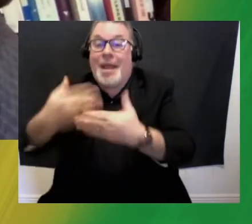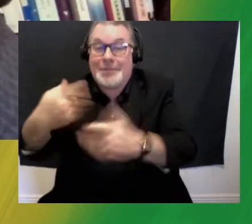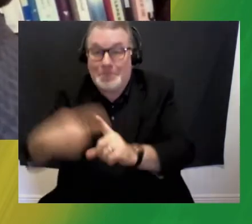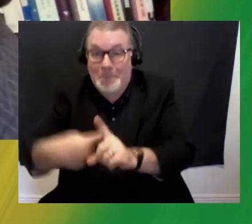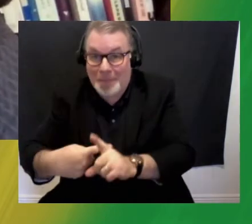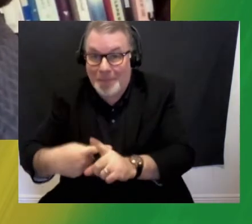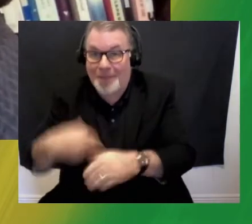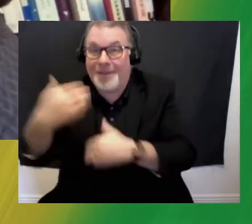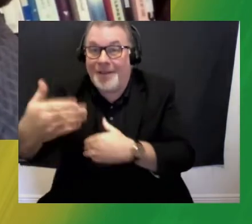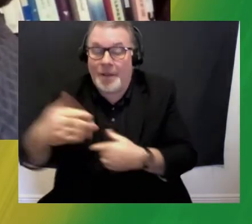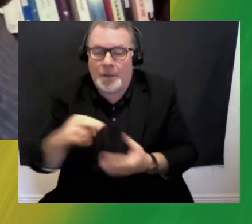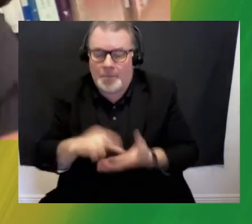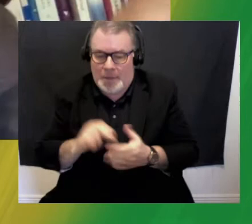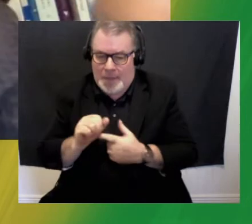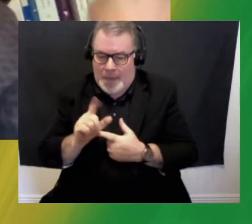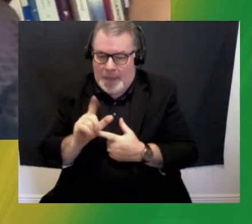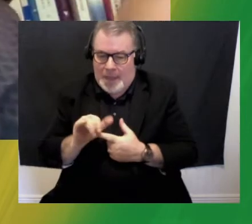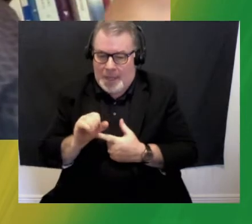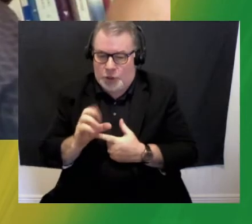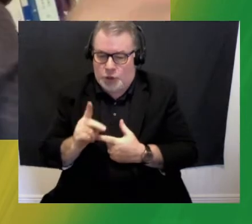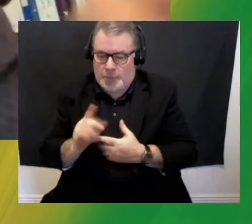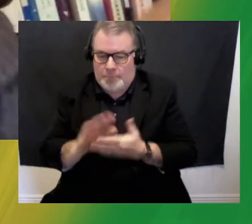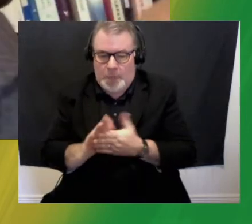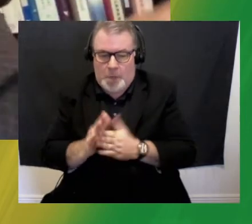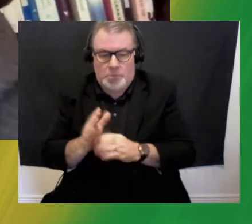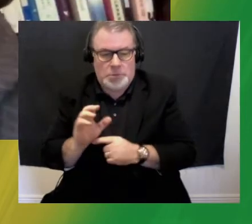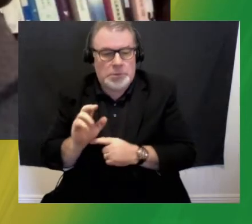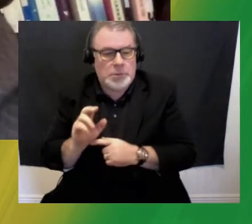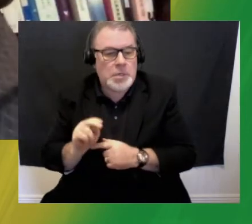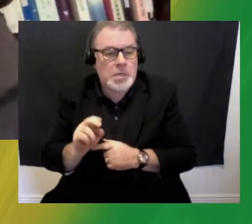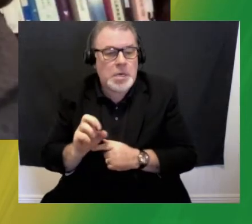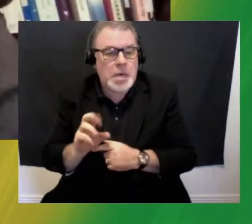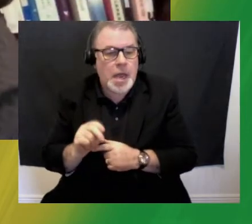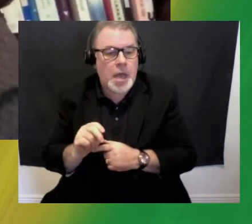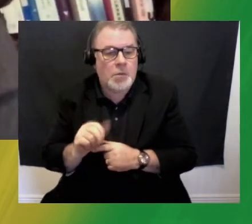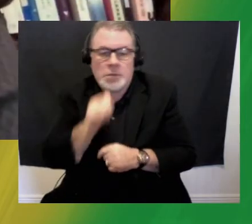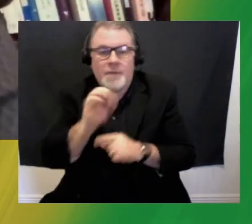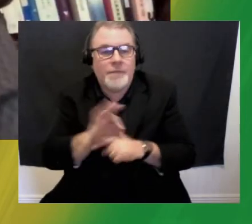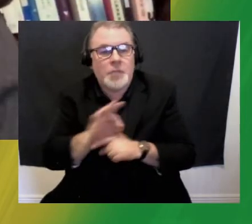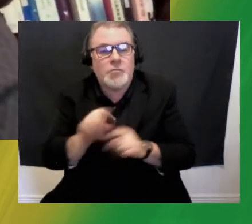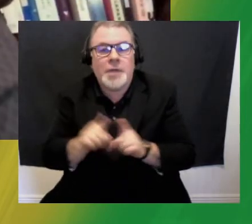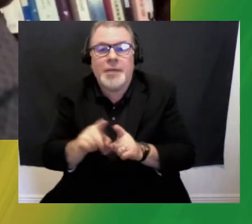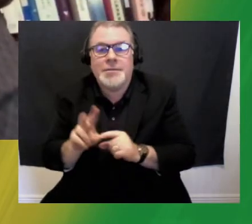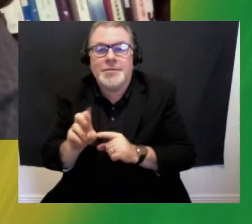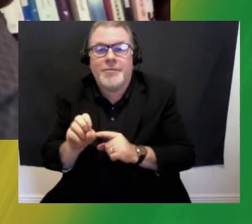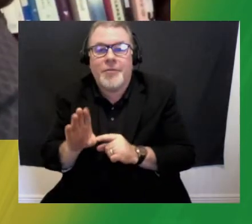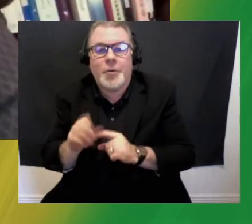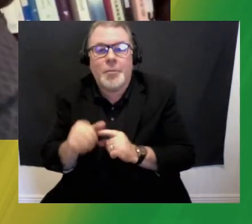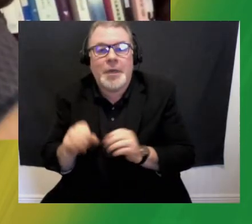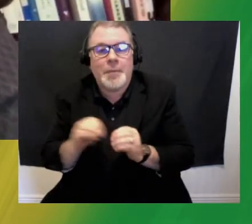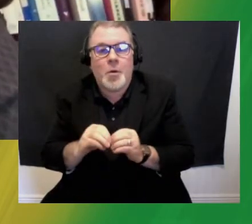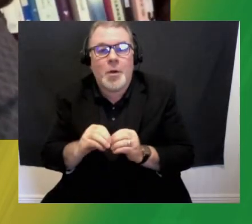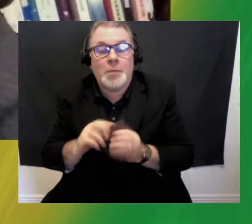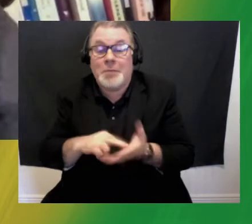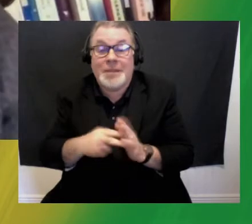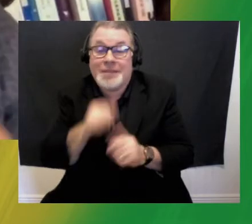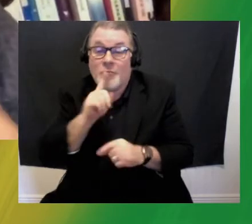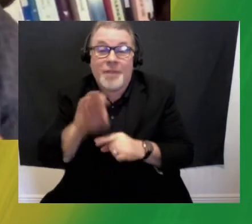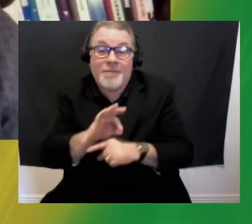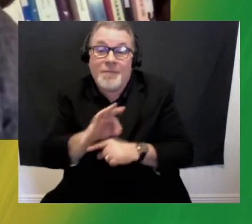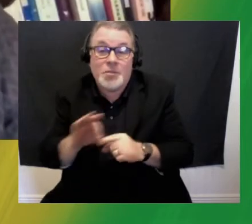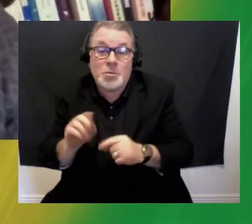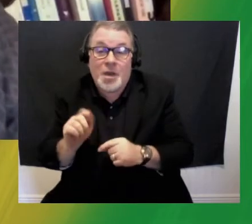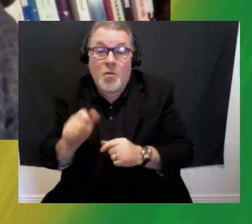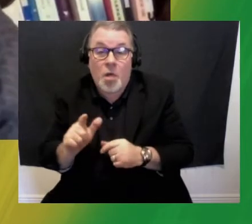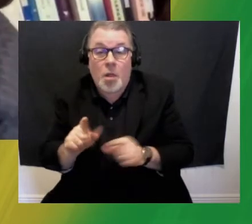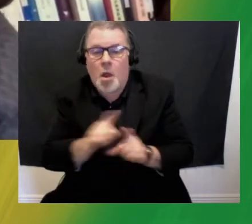that allyship becomes only a noun, right? It's not functioning as a verb anymore, which means that it's really not functioning at all. What it